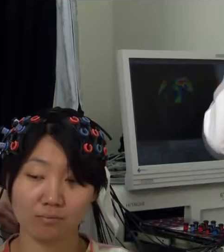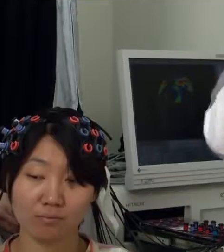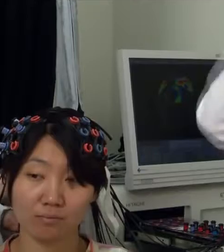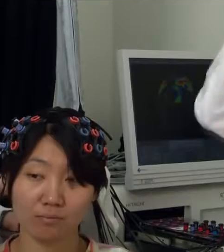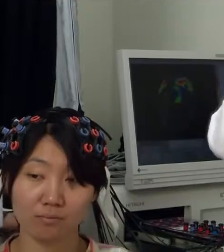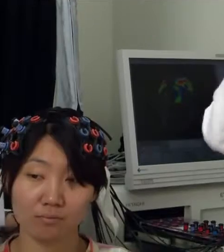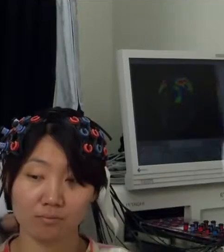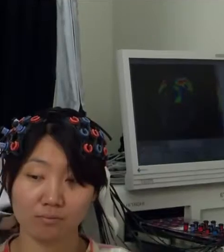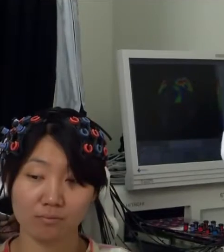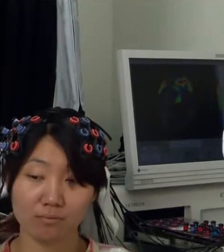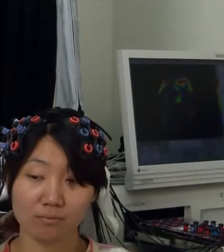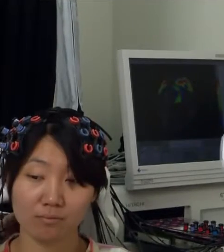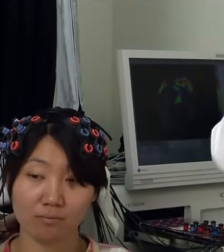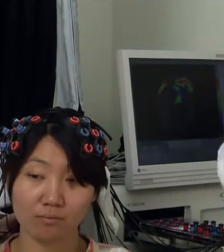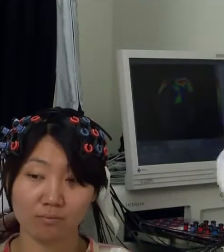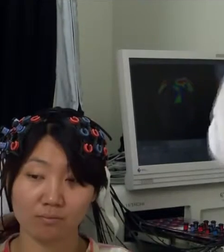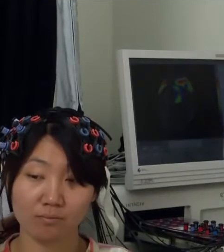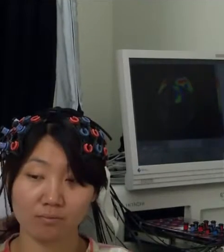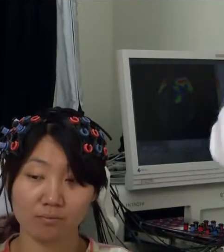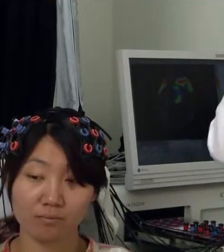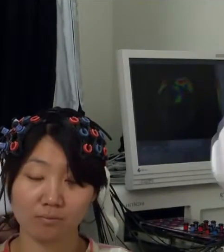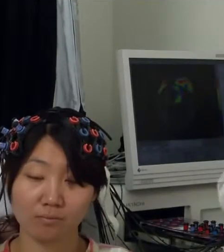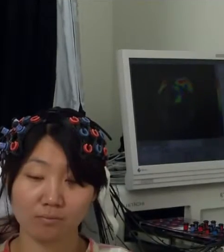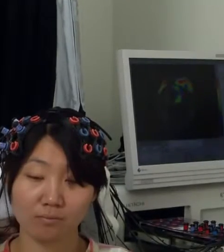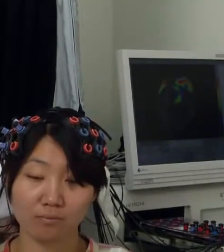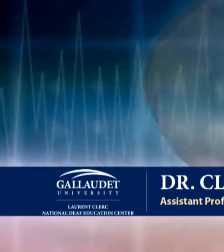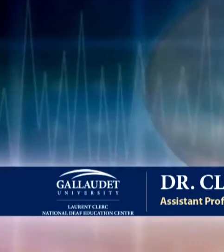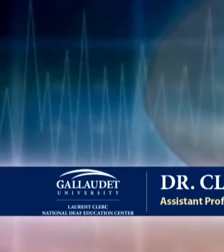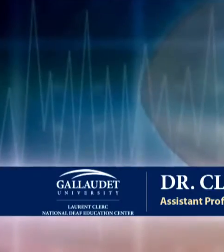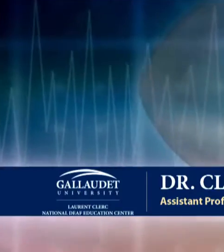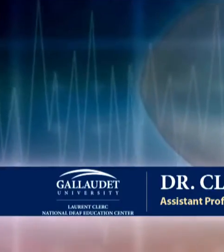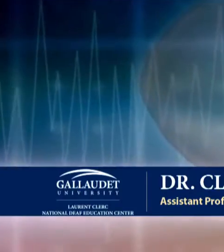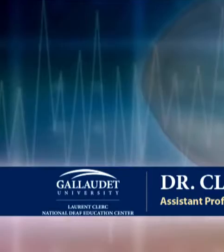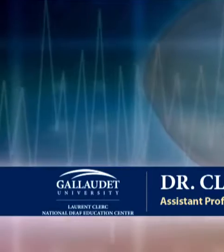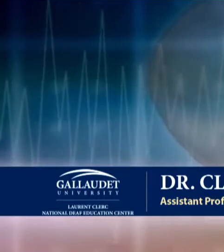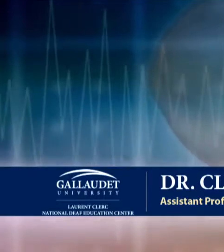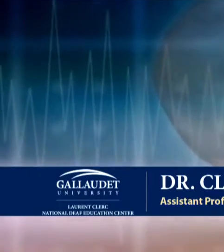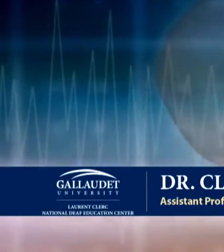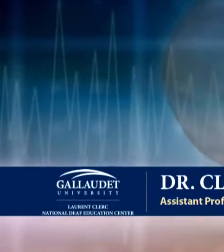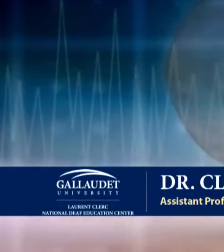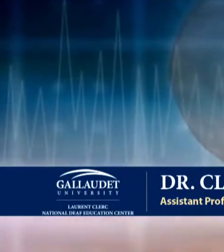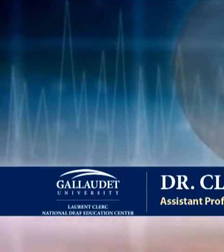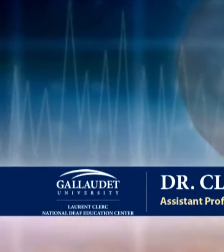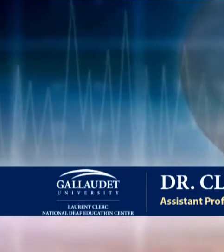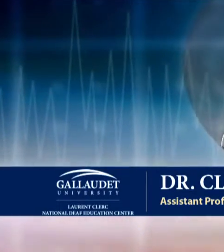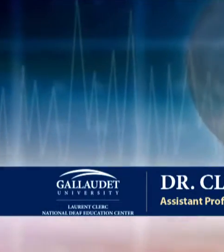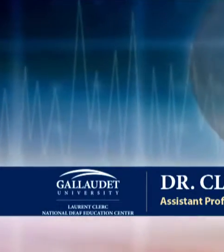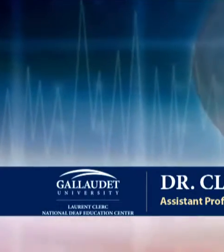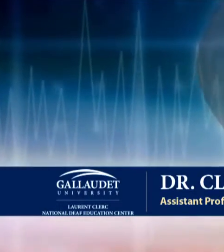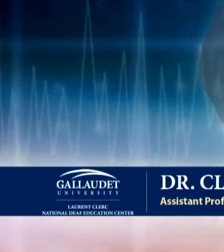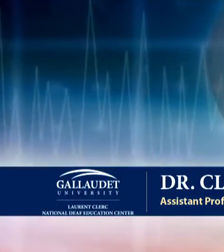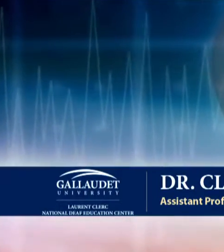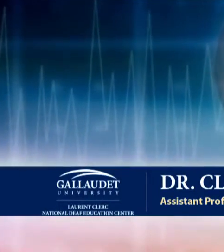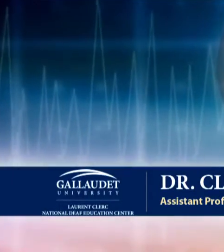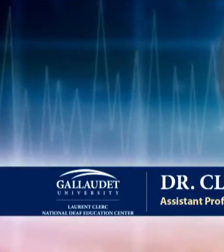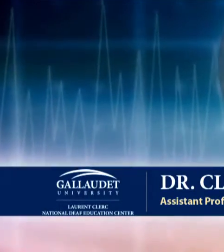when there is a high amount of oxygen present than when there is a low amount. FNIRS is the only neuroimaging system that